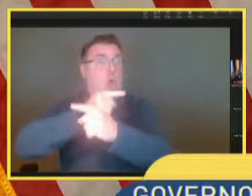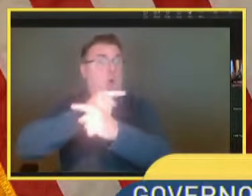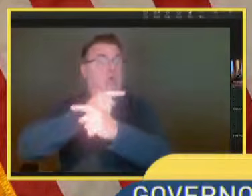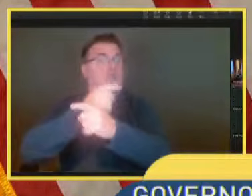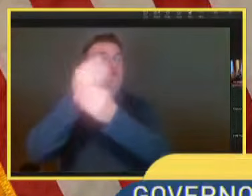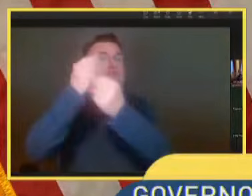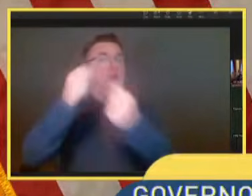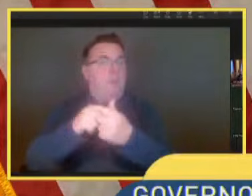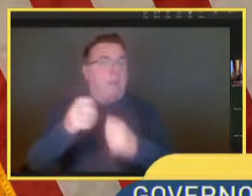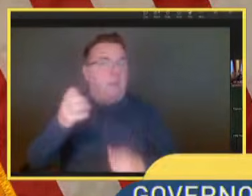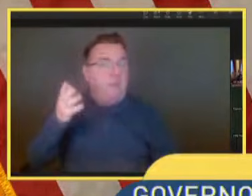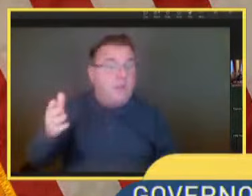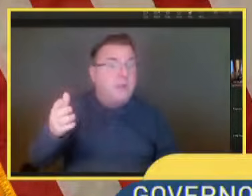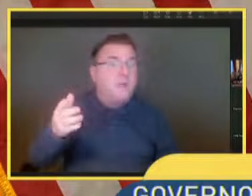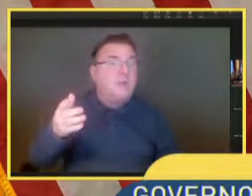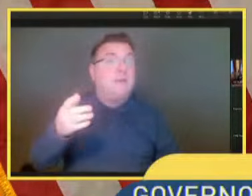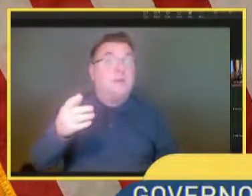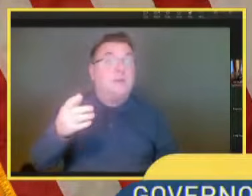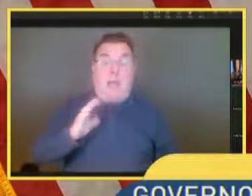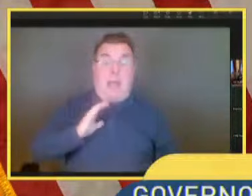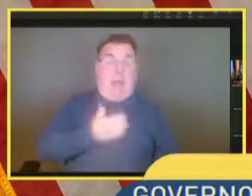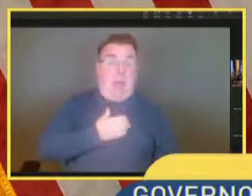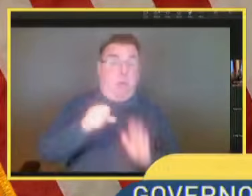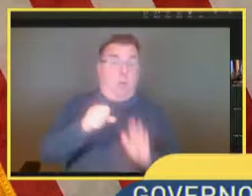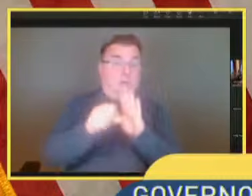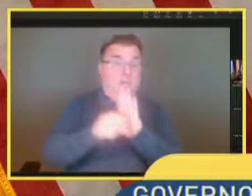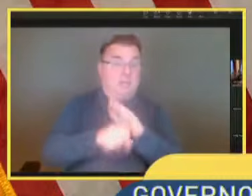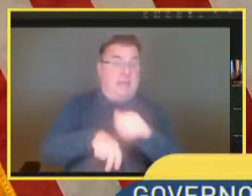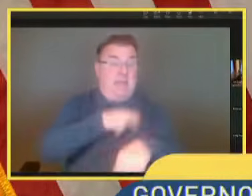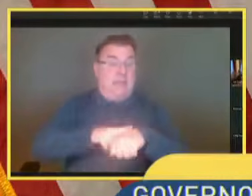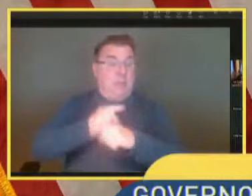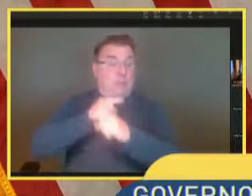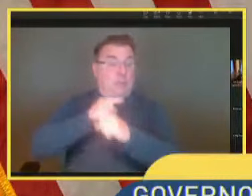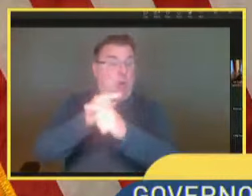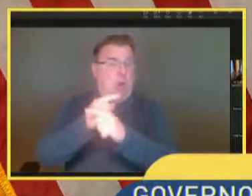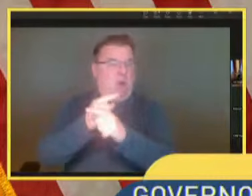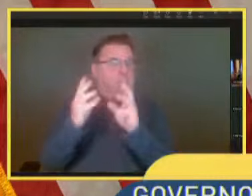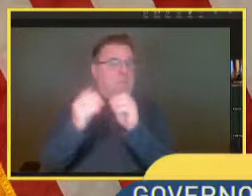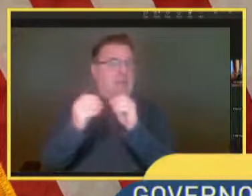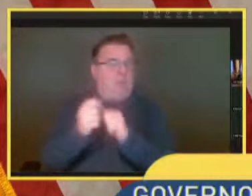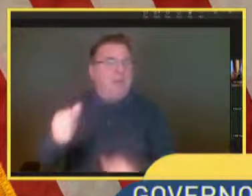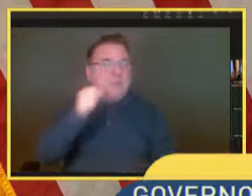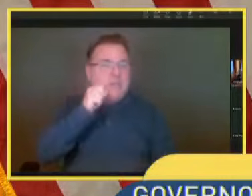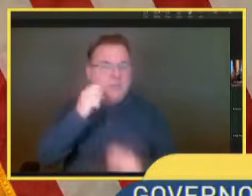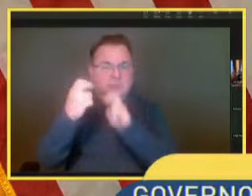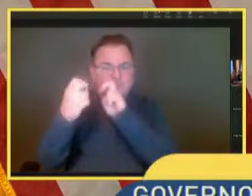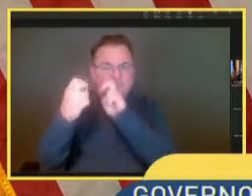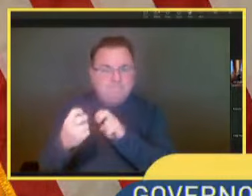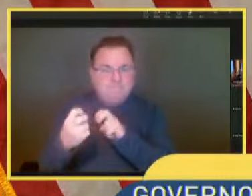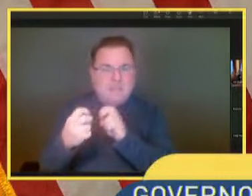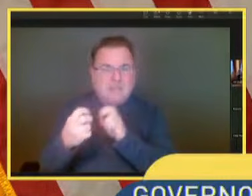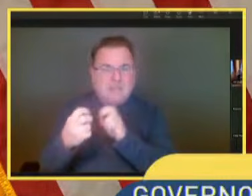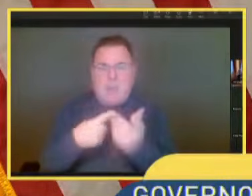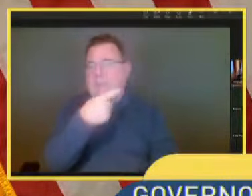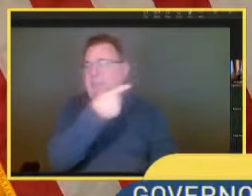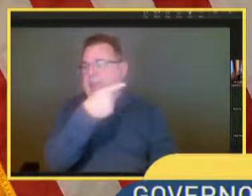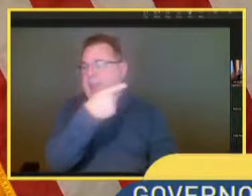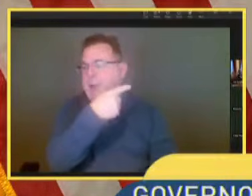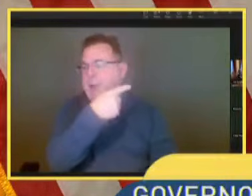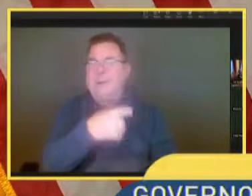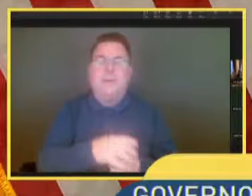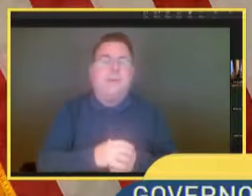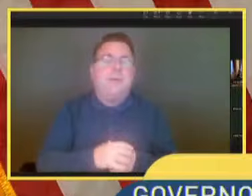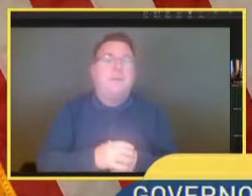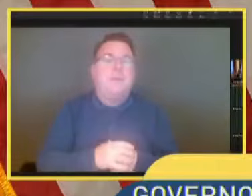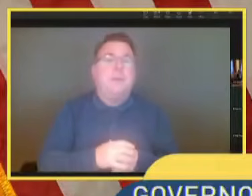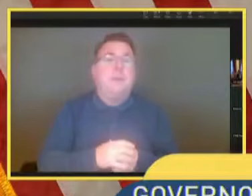yesterday with General Welsh of our National Guard. We discussed what is happening in Minnesota. I will not go into detail about that conversation for